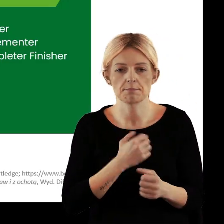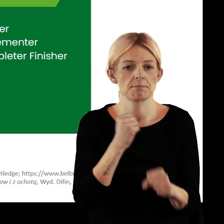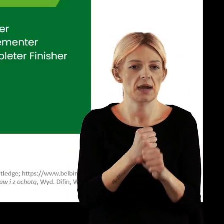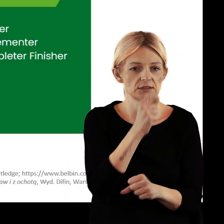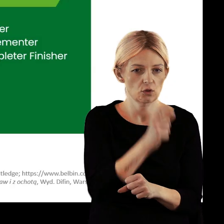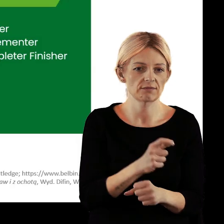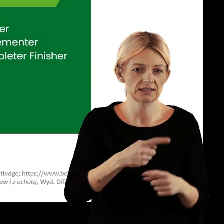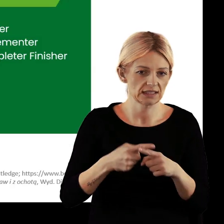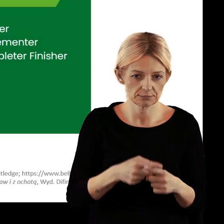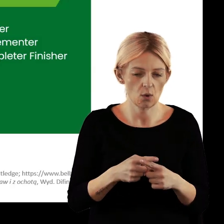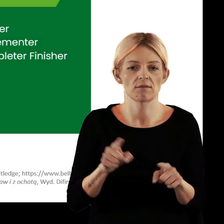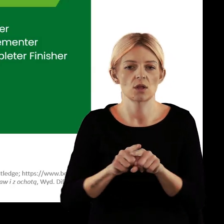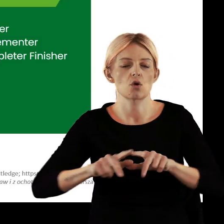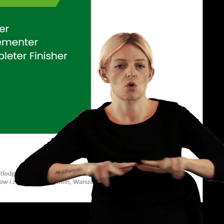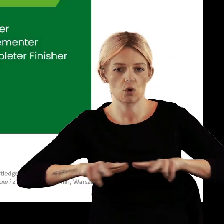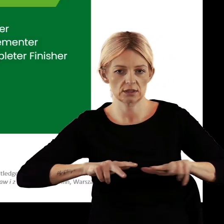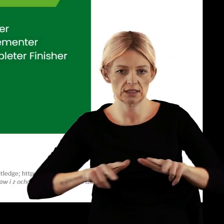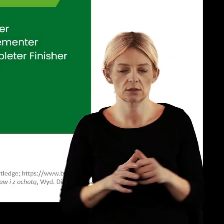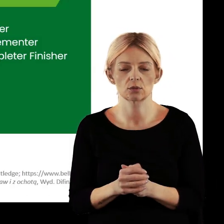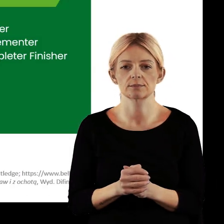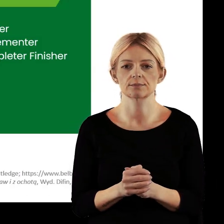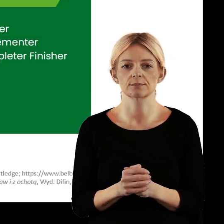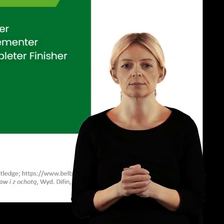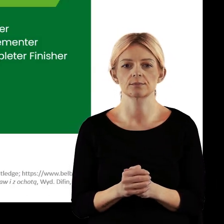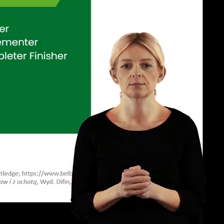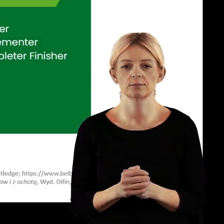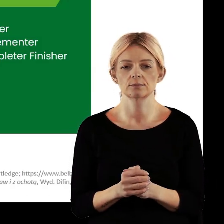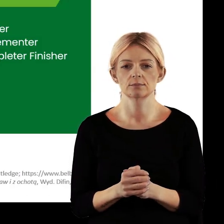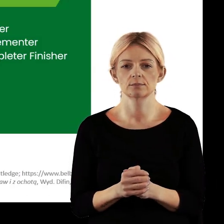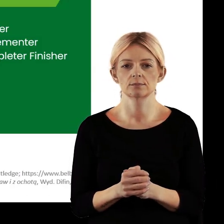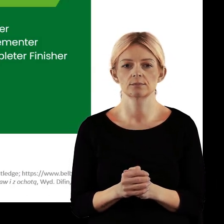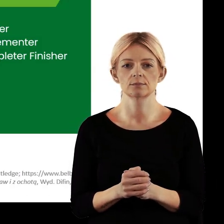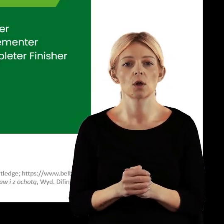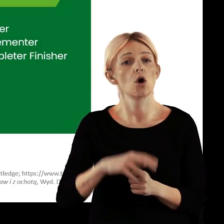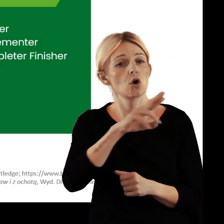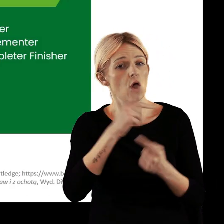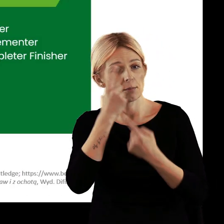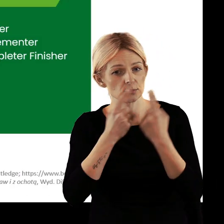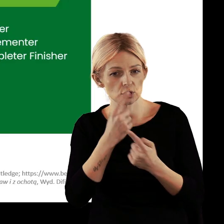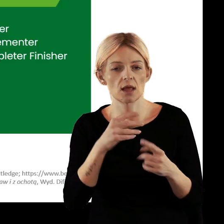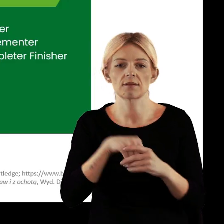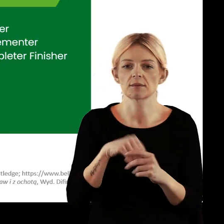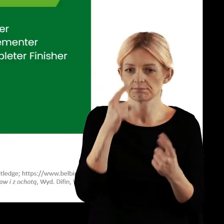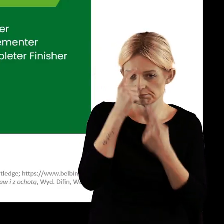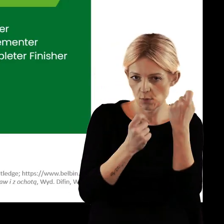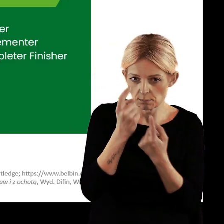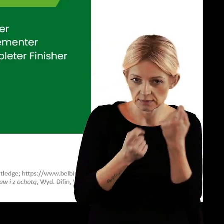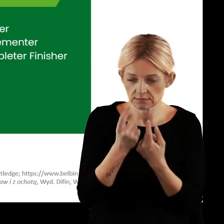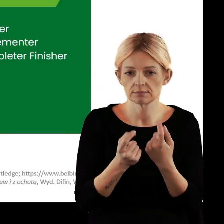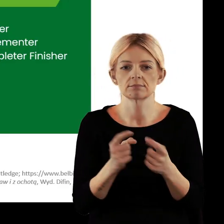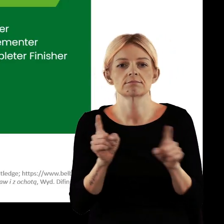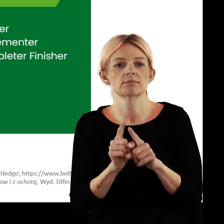coordinator. The thinking group roles includes plant, monitor evaluator, and